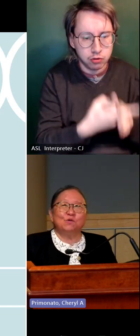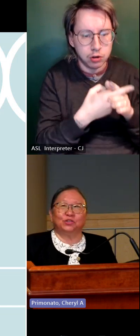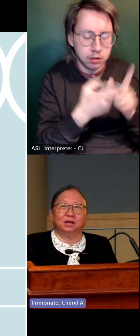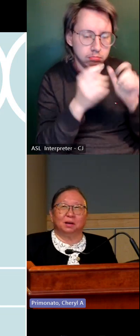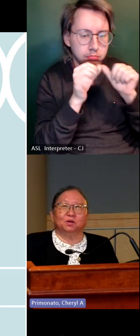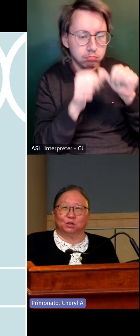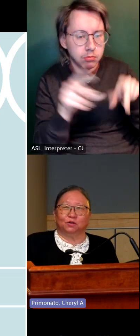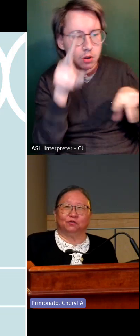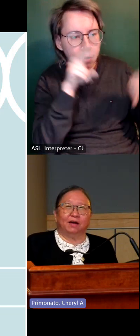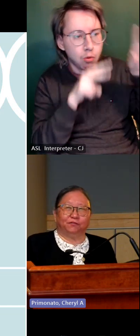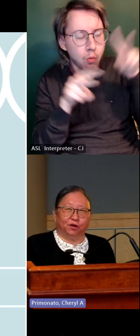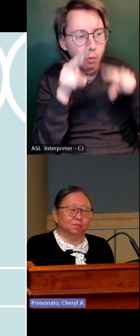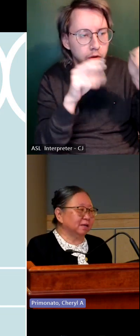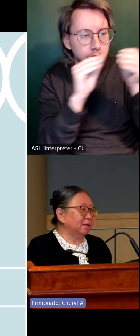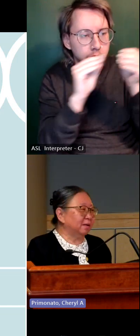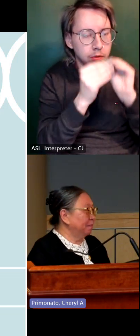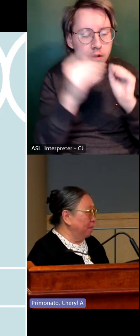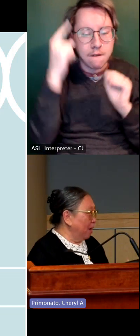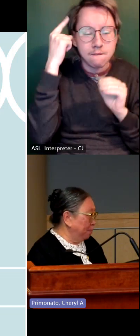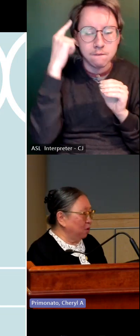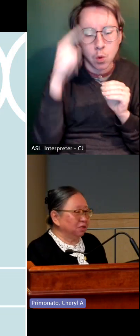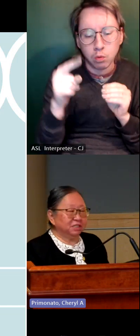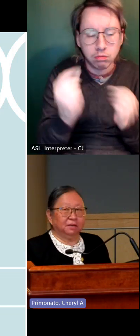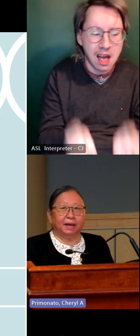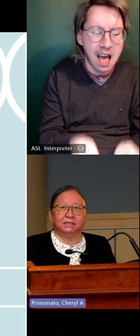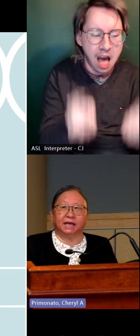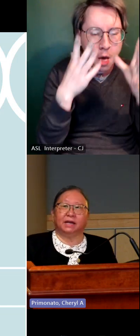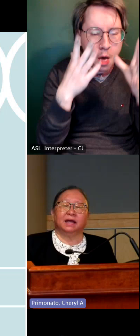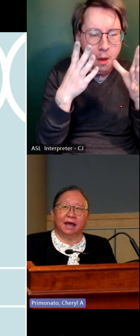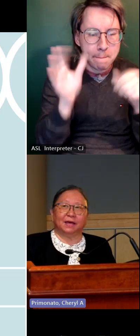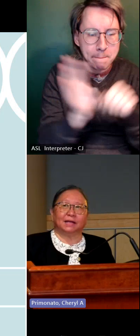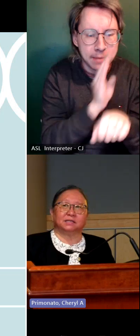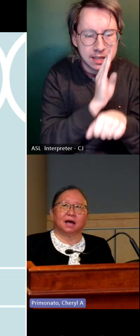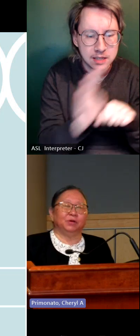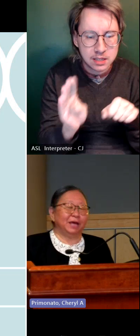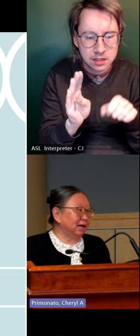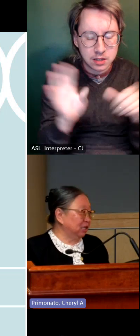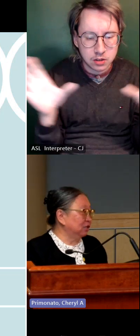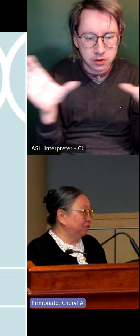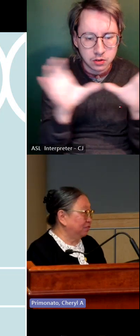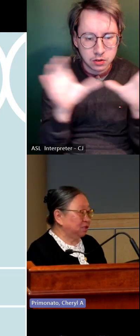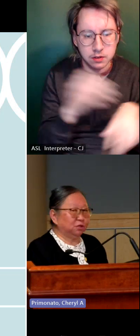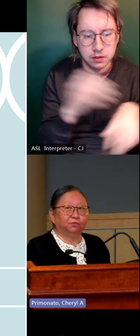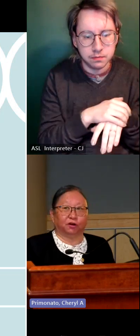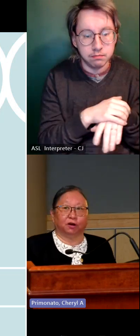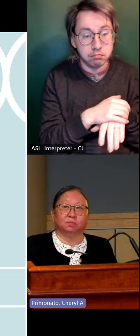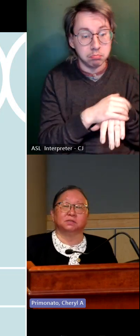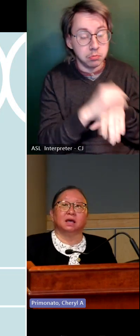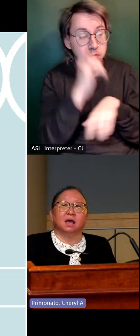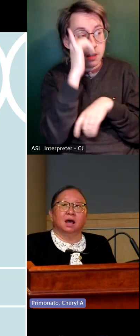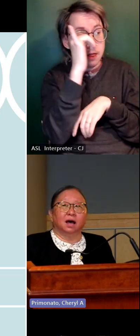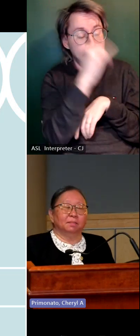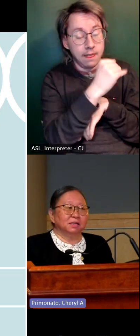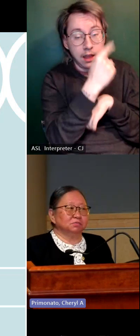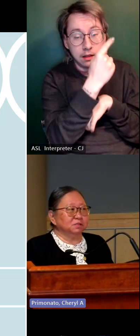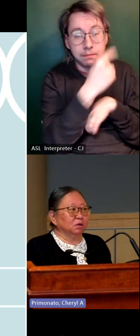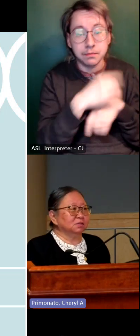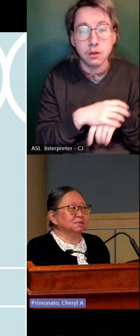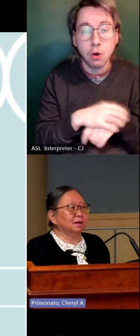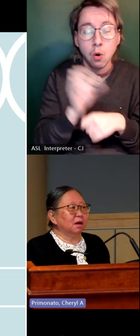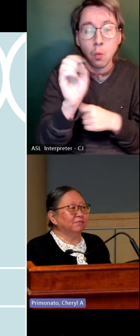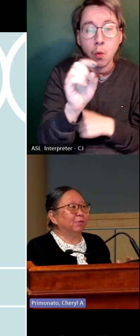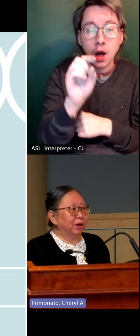statistics for the number of certified firms that PRT maintained. At that time, we had 152 firms. As